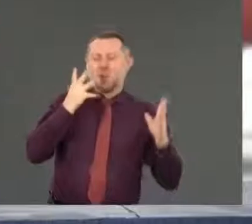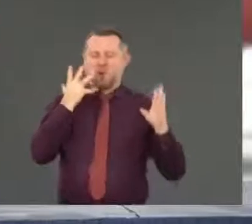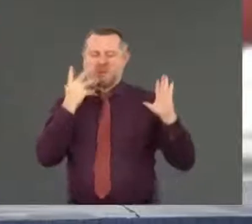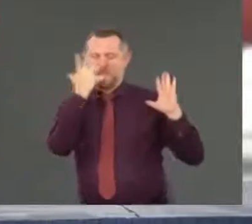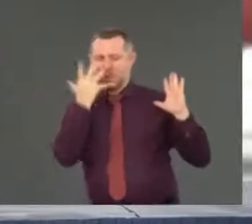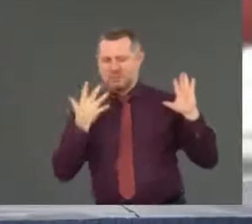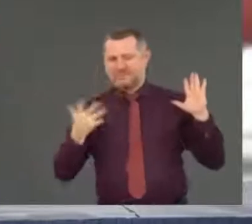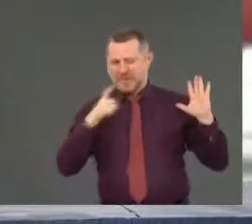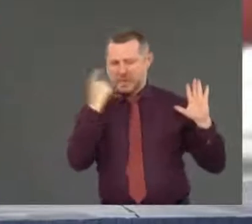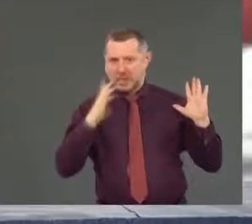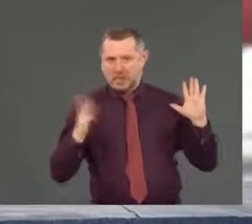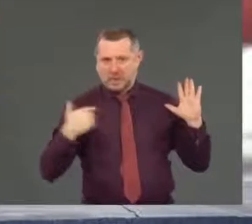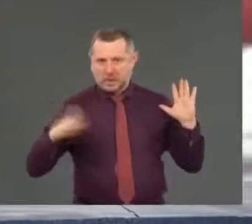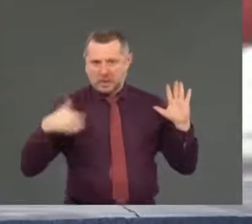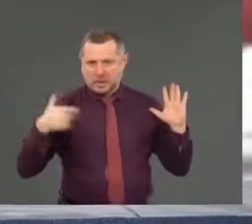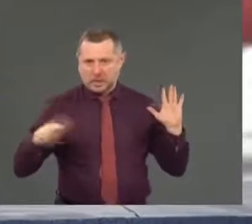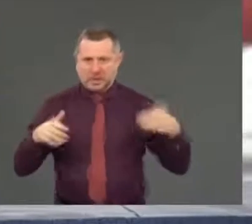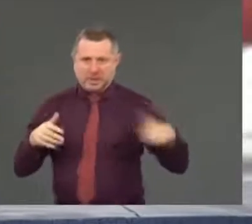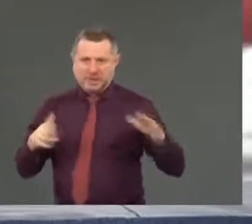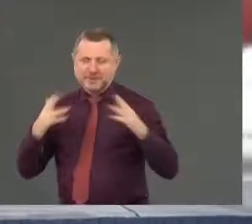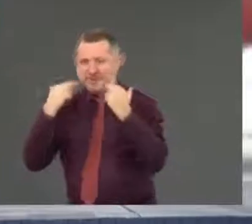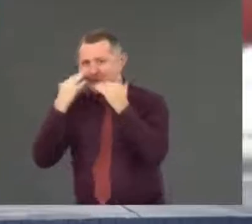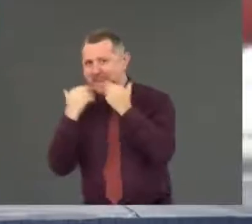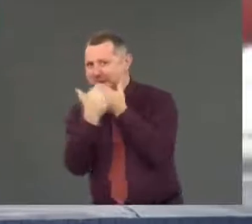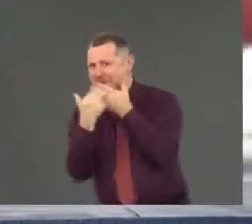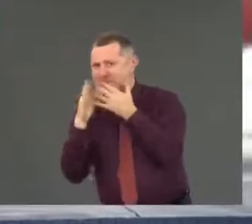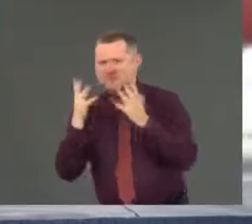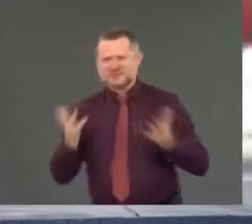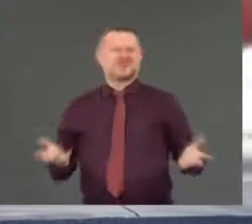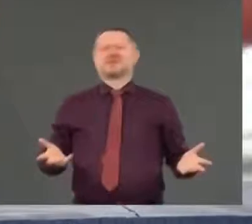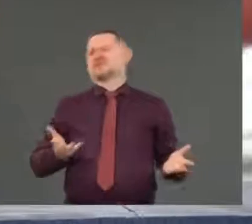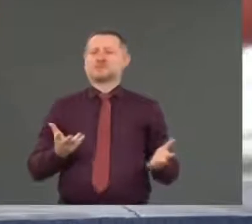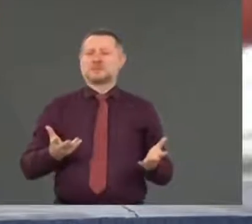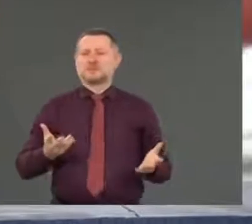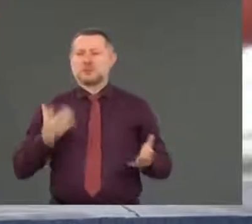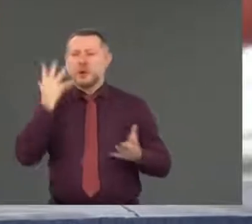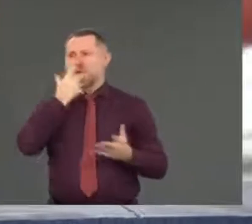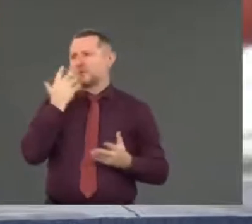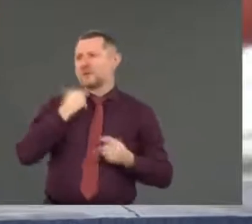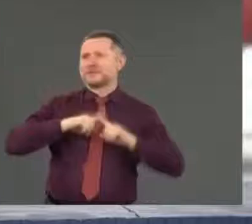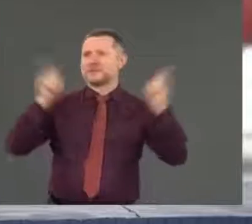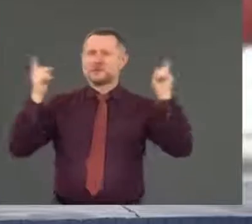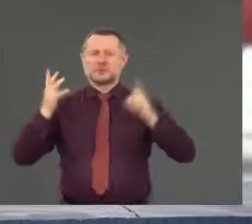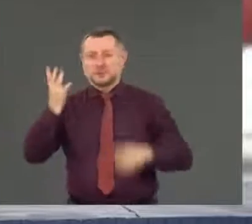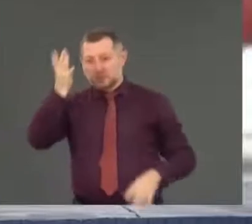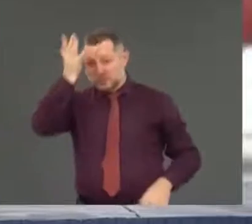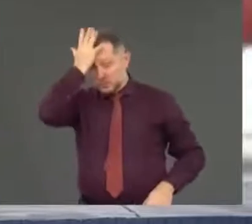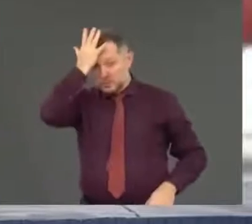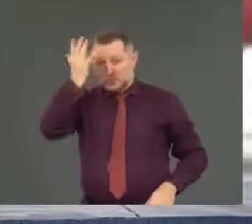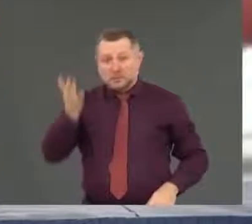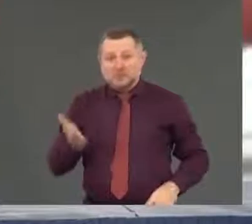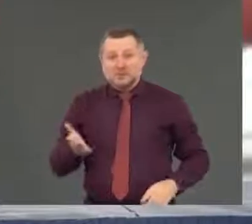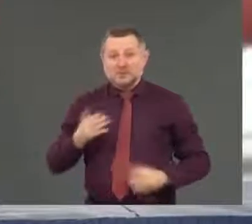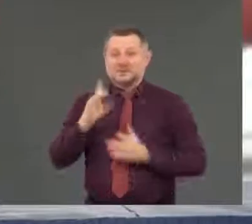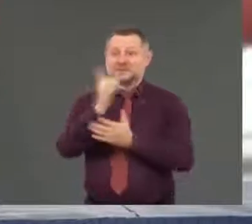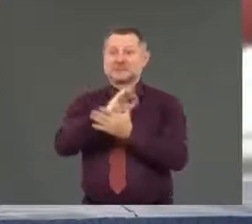Paint something on the mask, right? Get a new color. You know, you can get a designer mask.